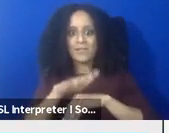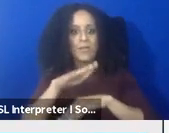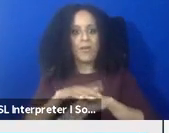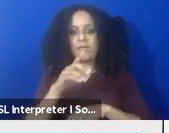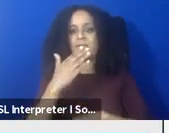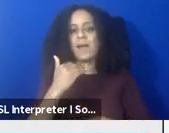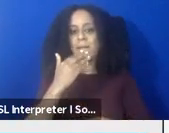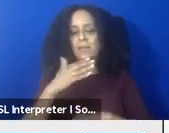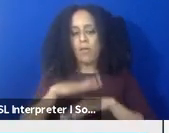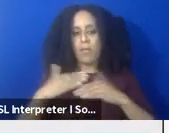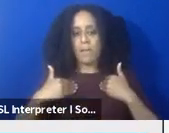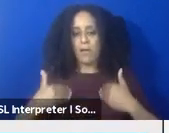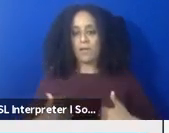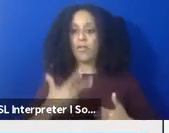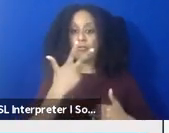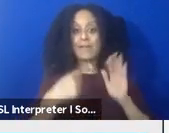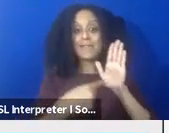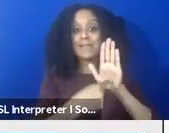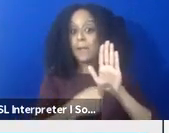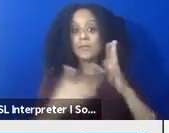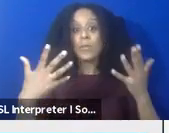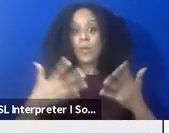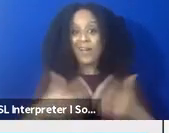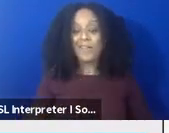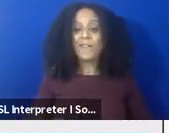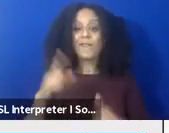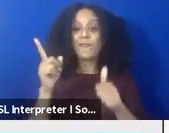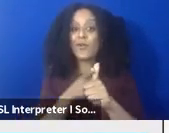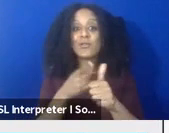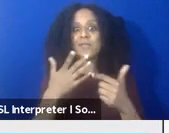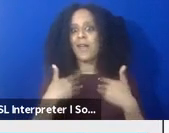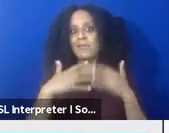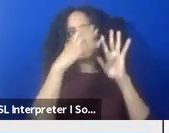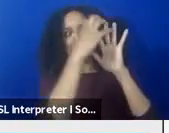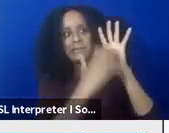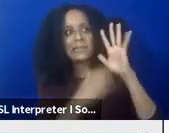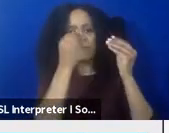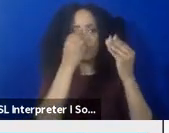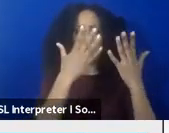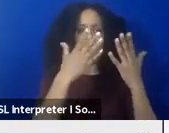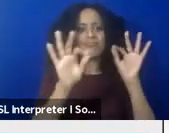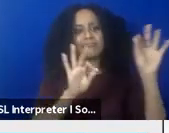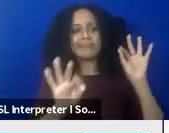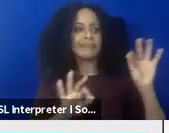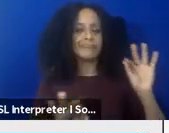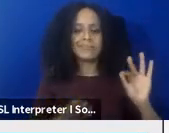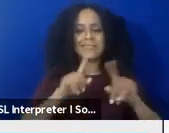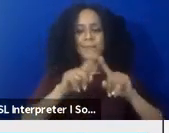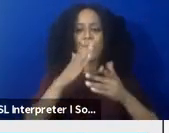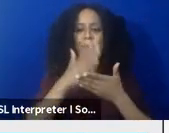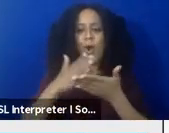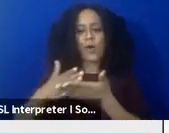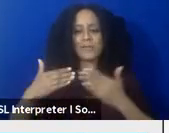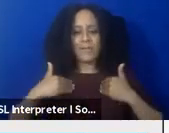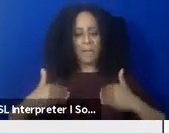body. Here are 3 examples. So the first has a lot of information and calls out a number of body parts. The